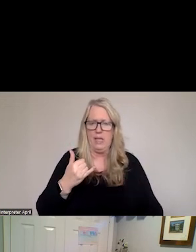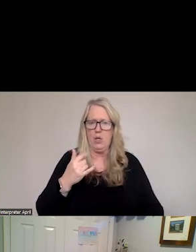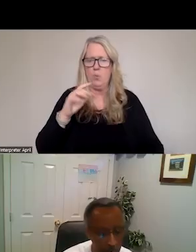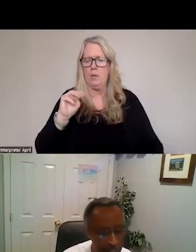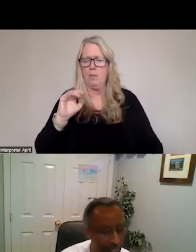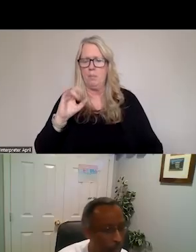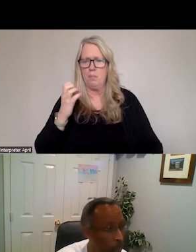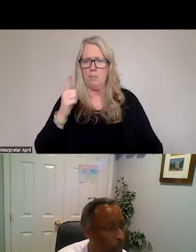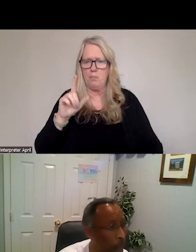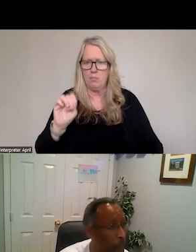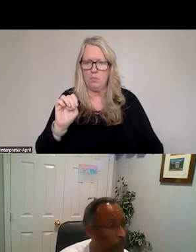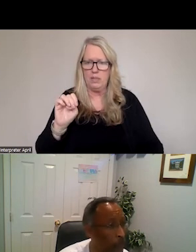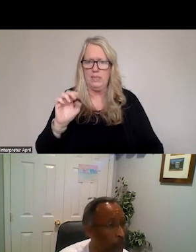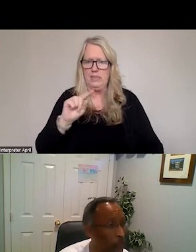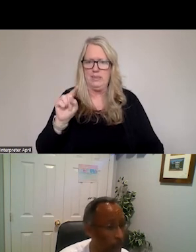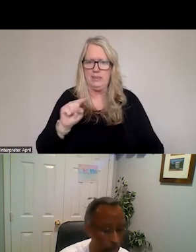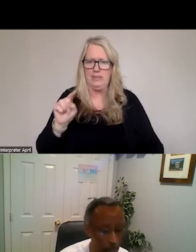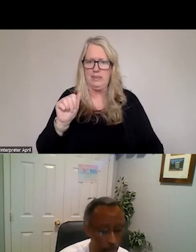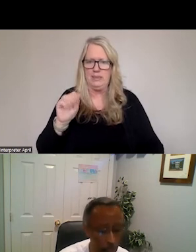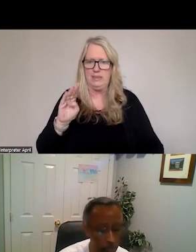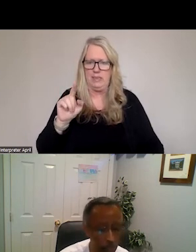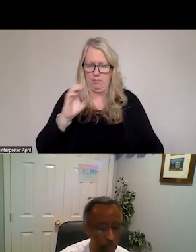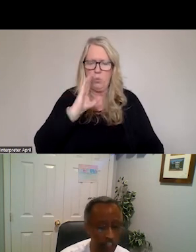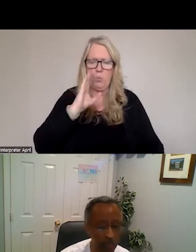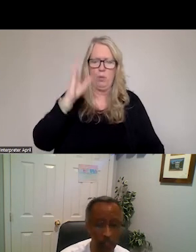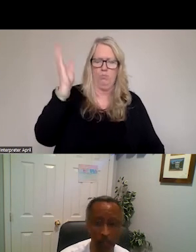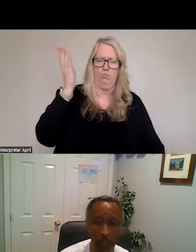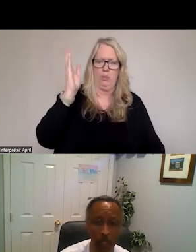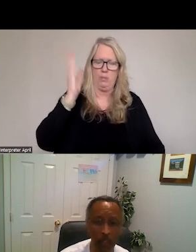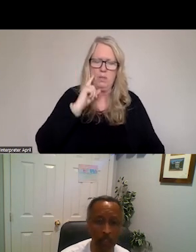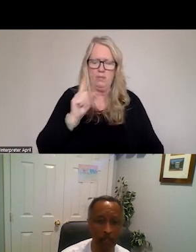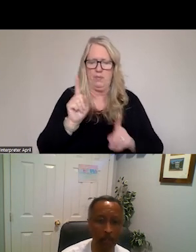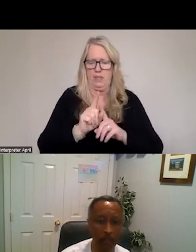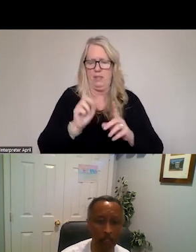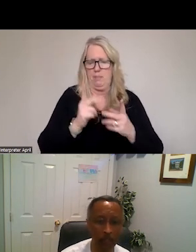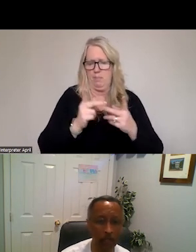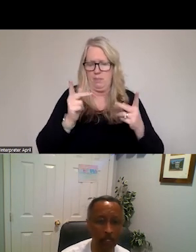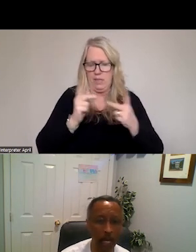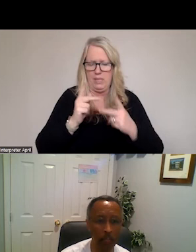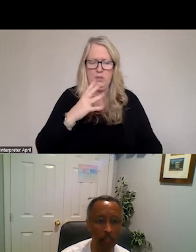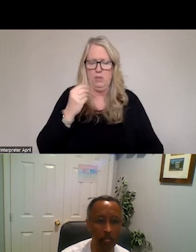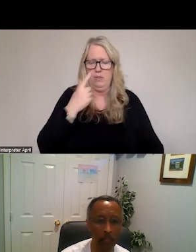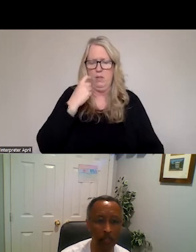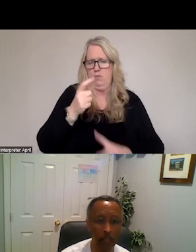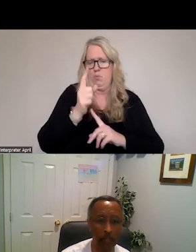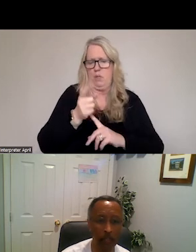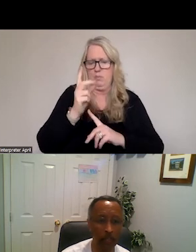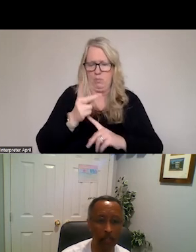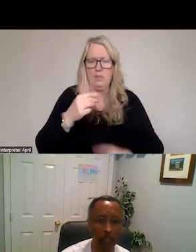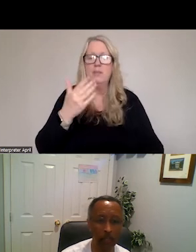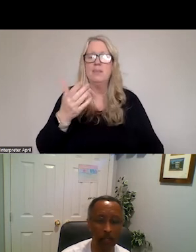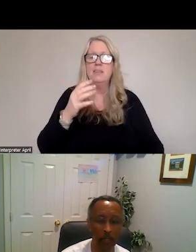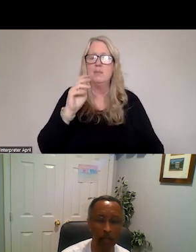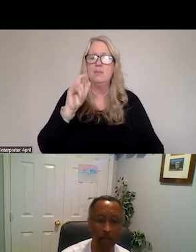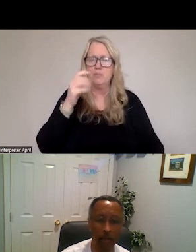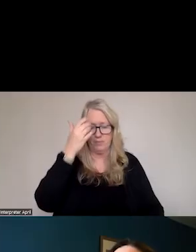Michelle Zabel, who is going to do a presentation on the safe place to be. Just a minute or two on that, Michelle. Yep, I